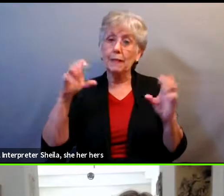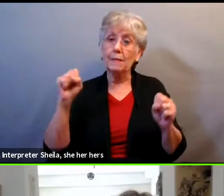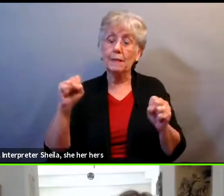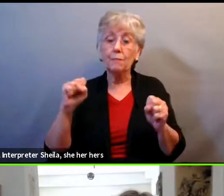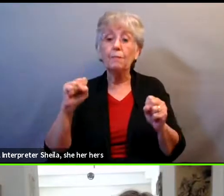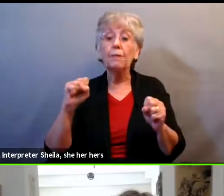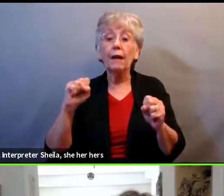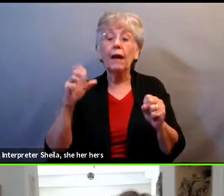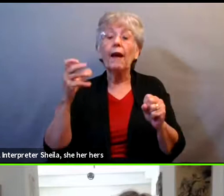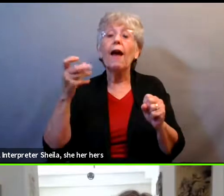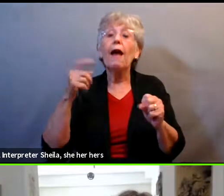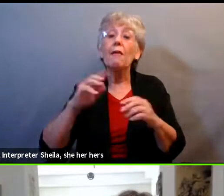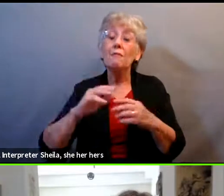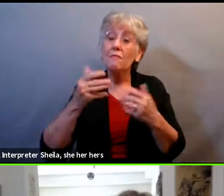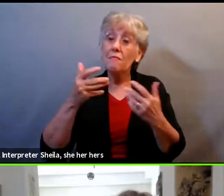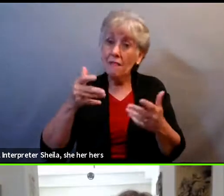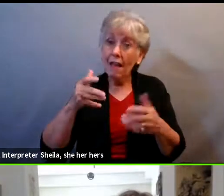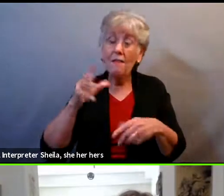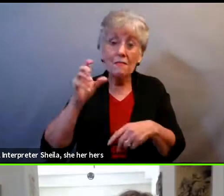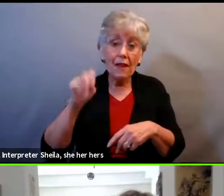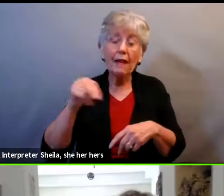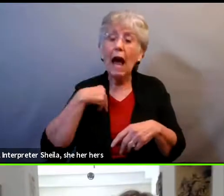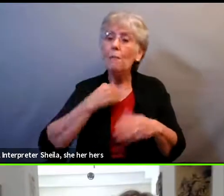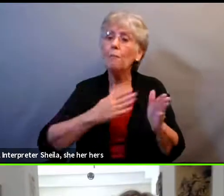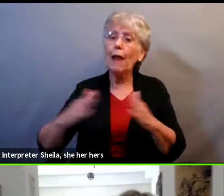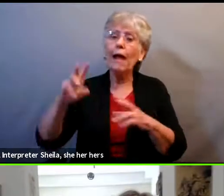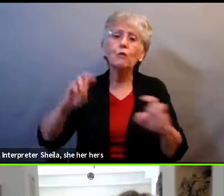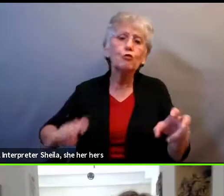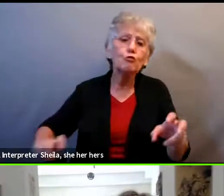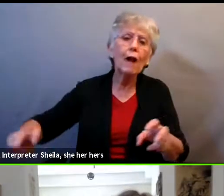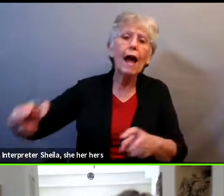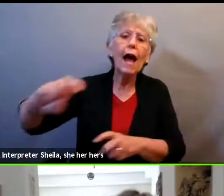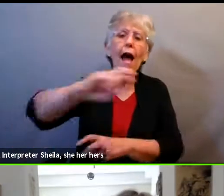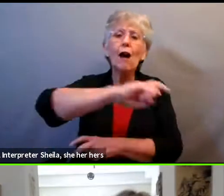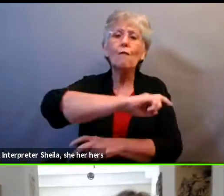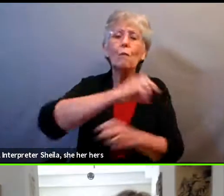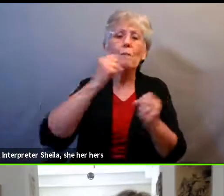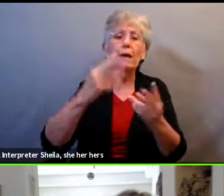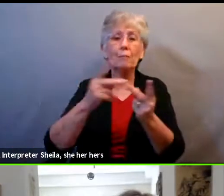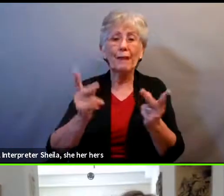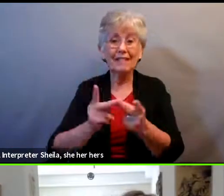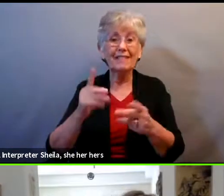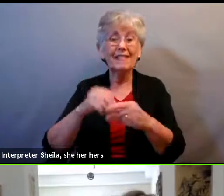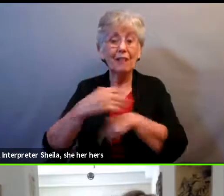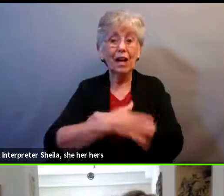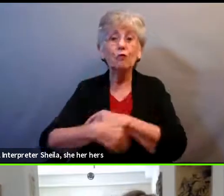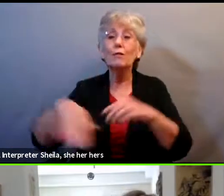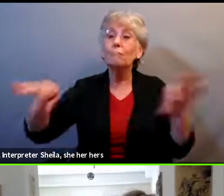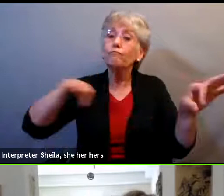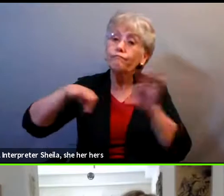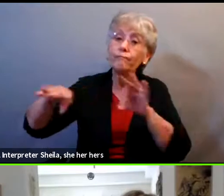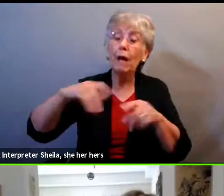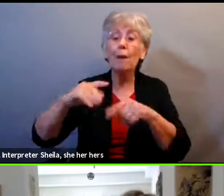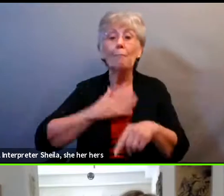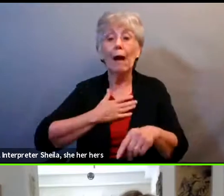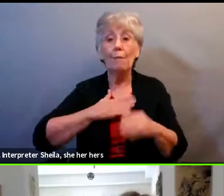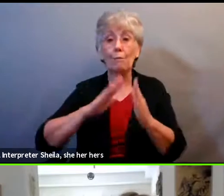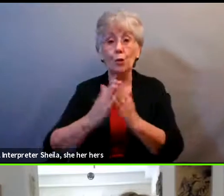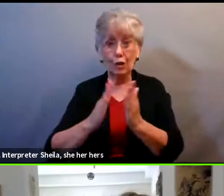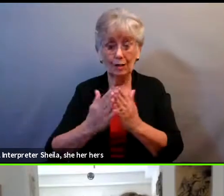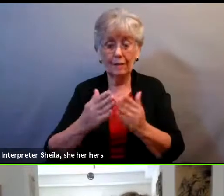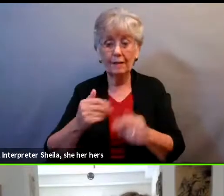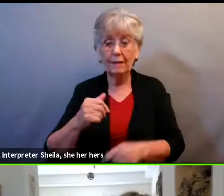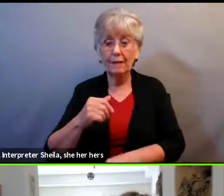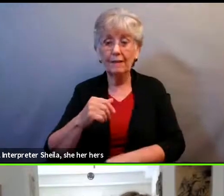then I was going to be traveling many different places in the country for the book. And then I